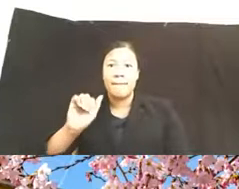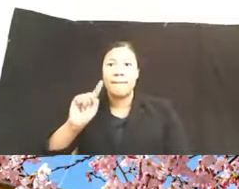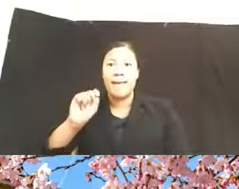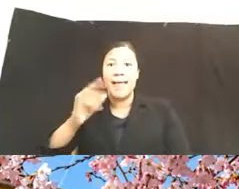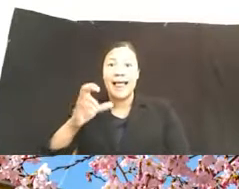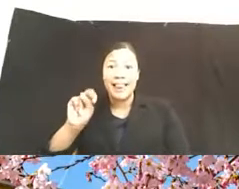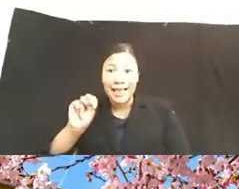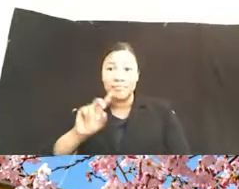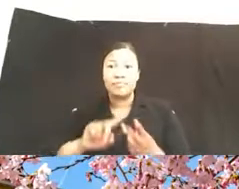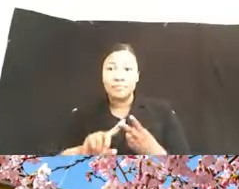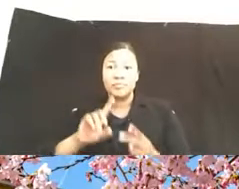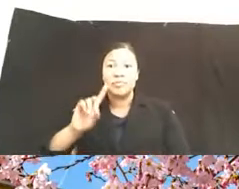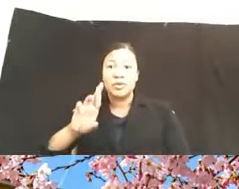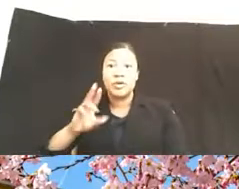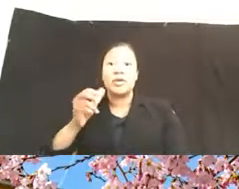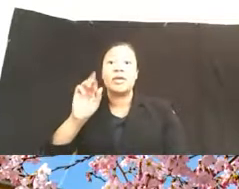Grady Lovelace. Thank you.